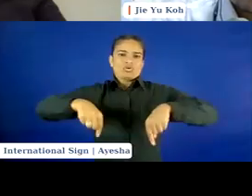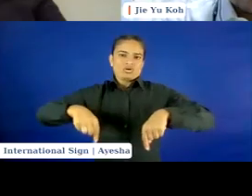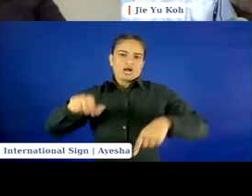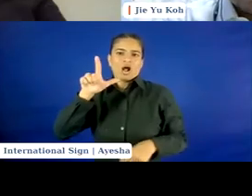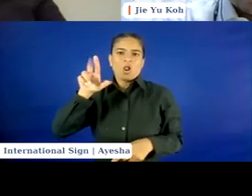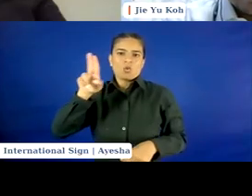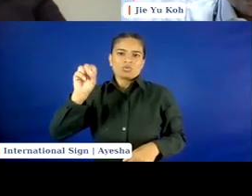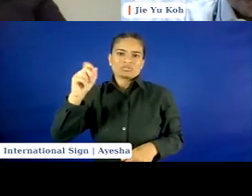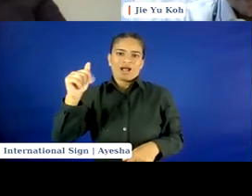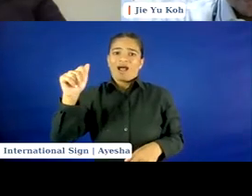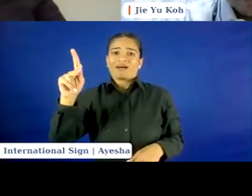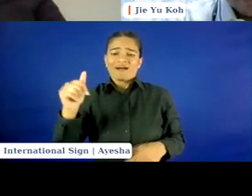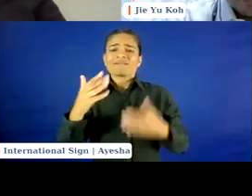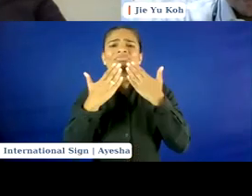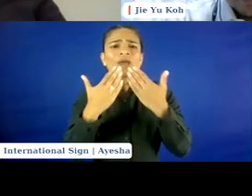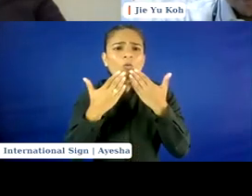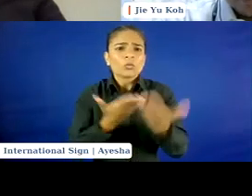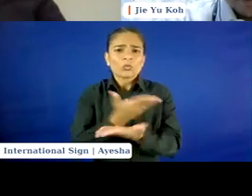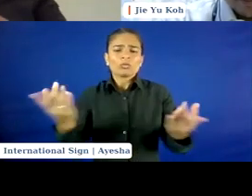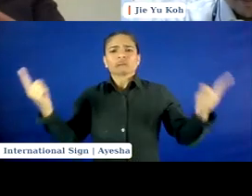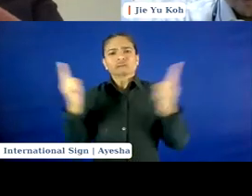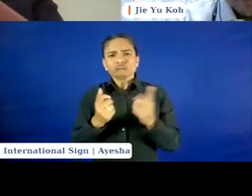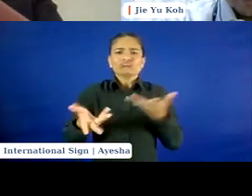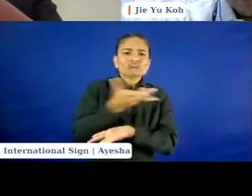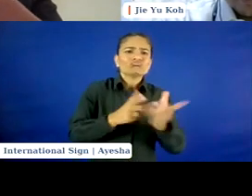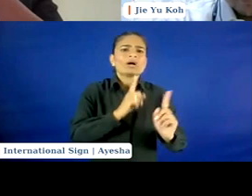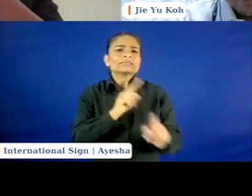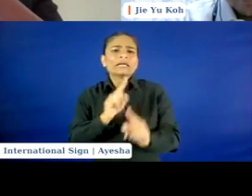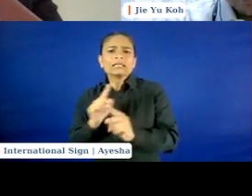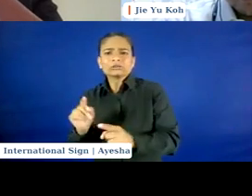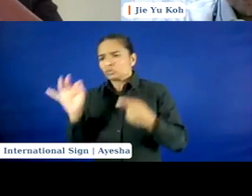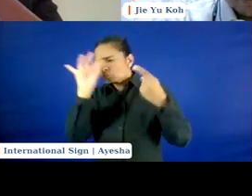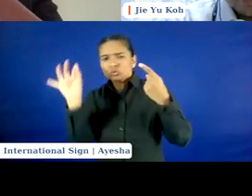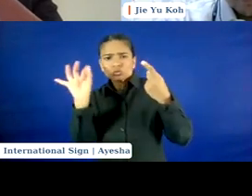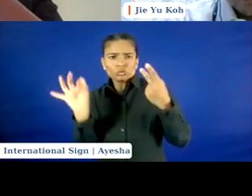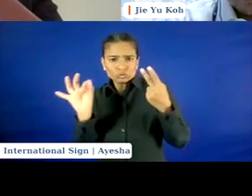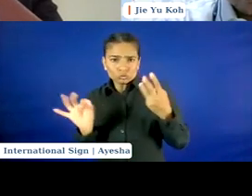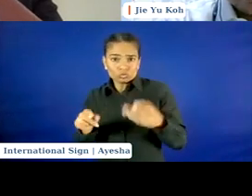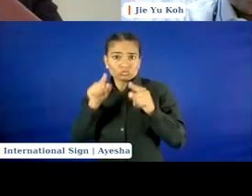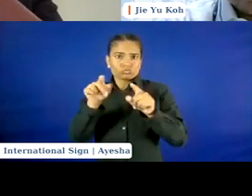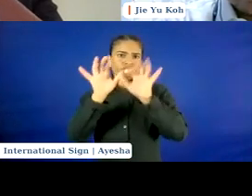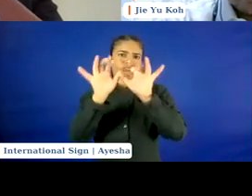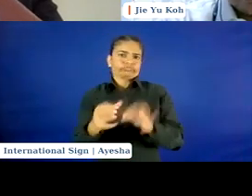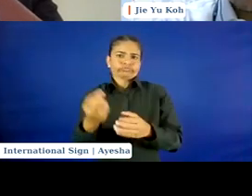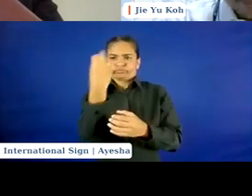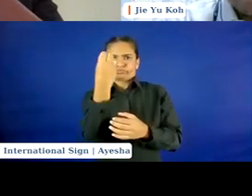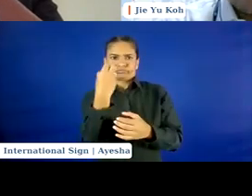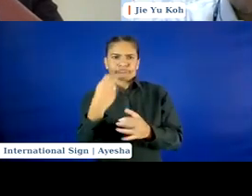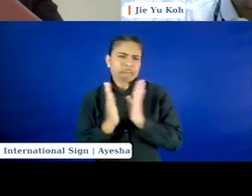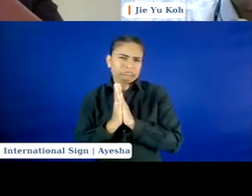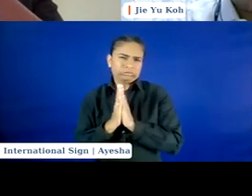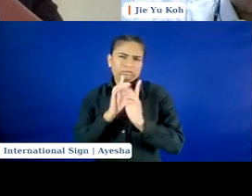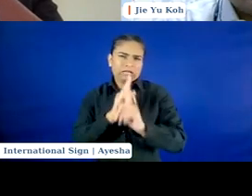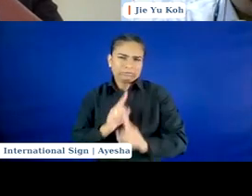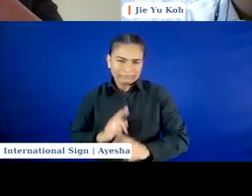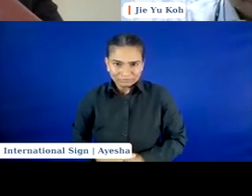to answer our survey available at the end. I'll now invite Finn to make